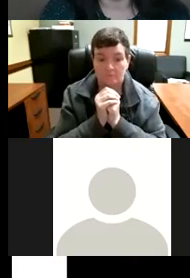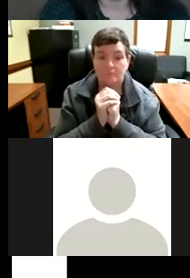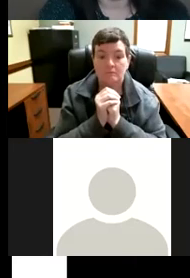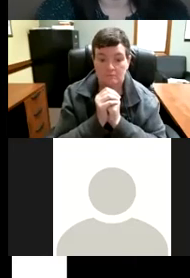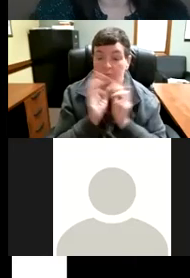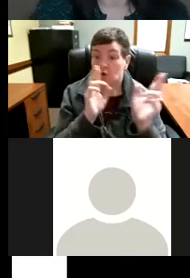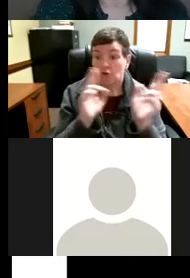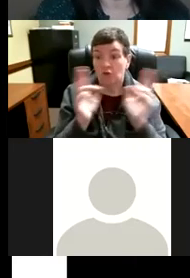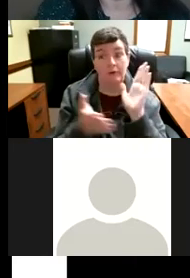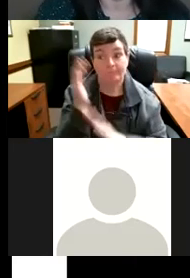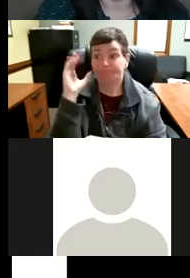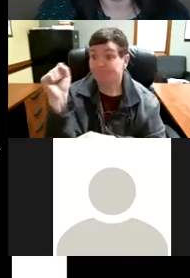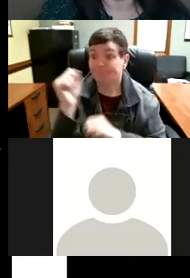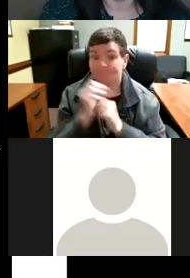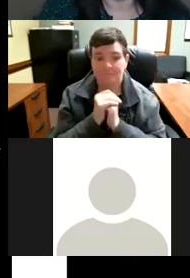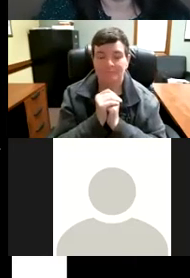She's ready to go.